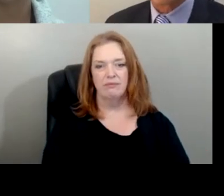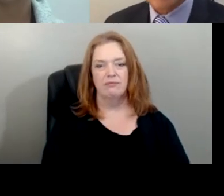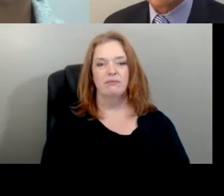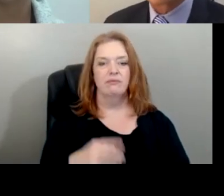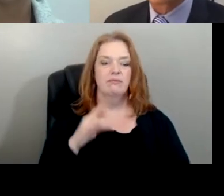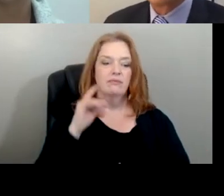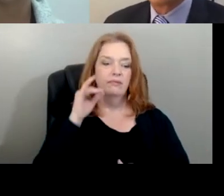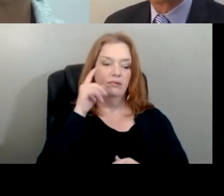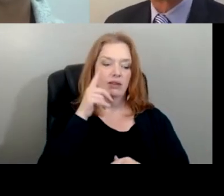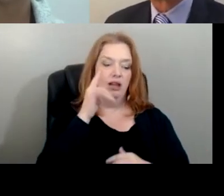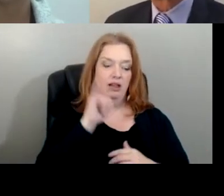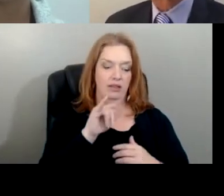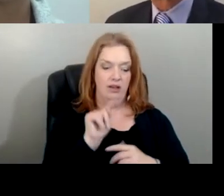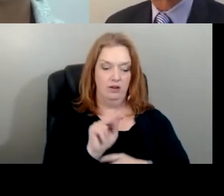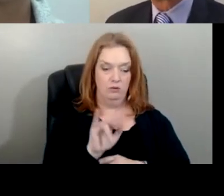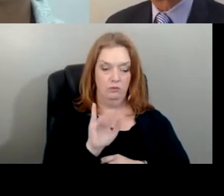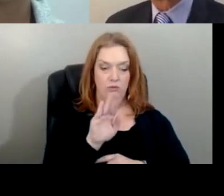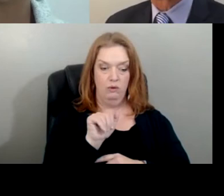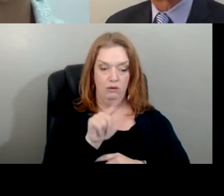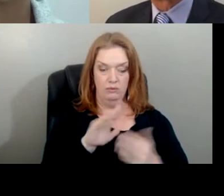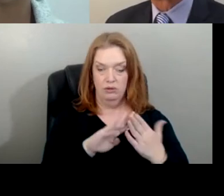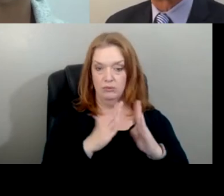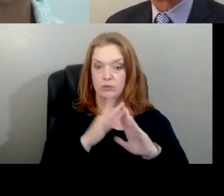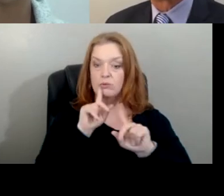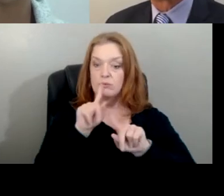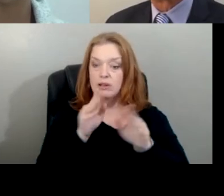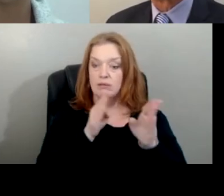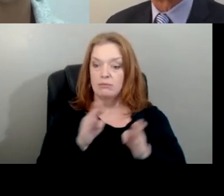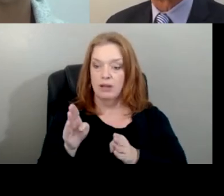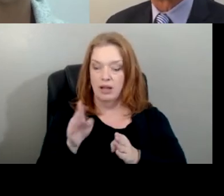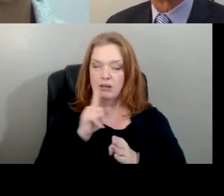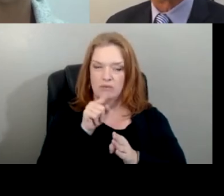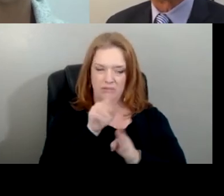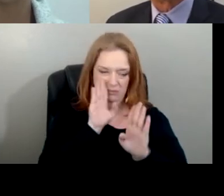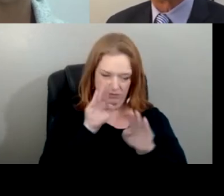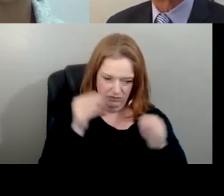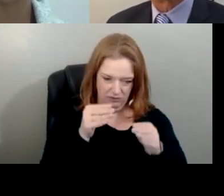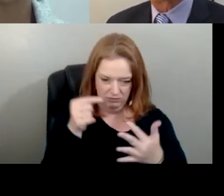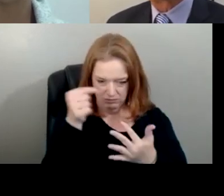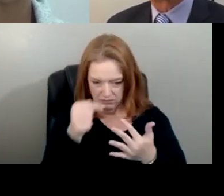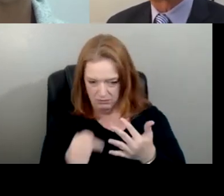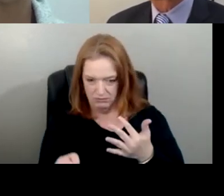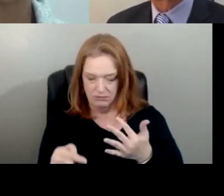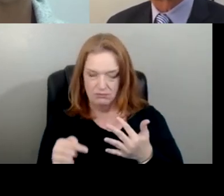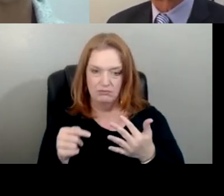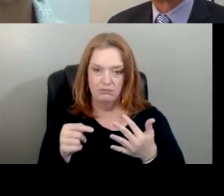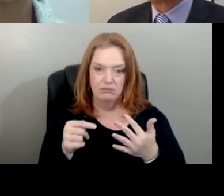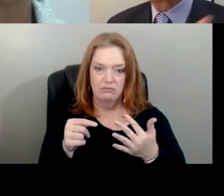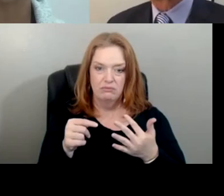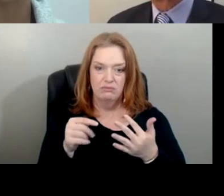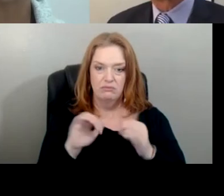response plans really address several areas that are important to effectively addressing the problem. The first